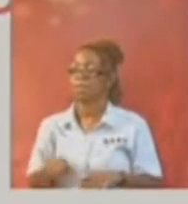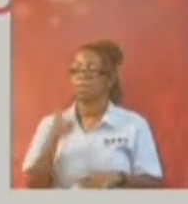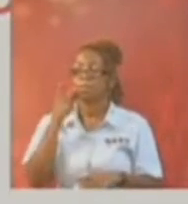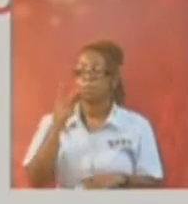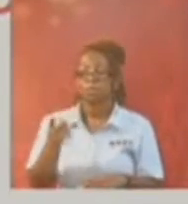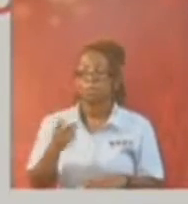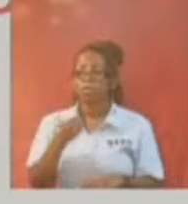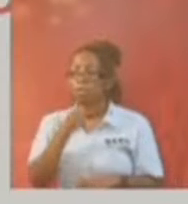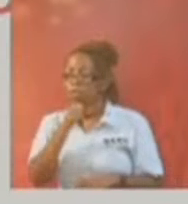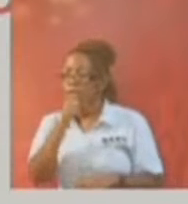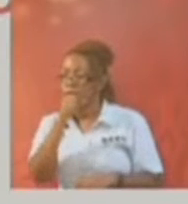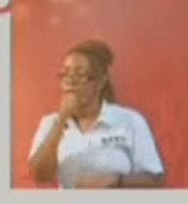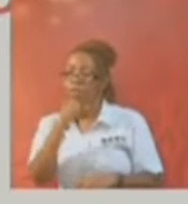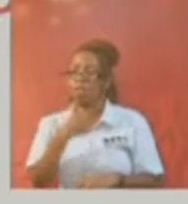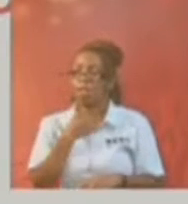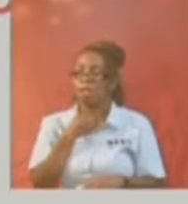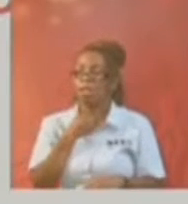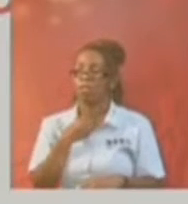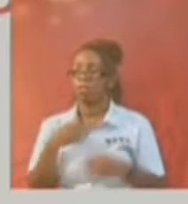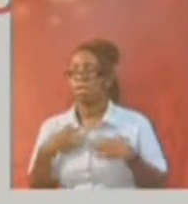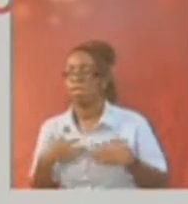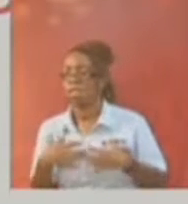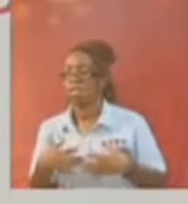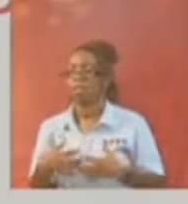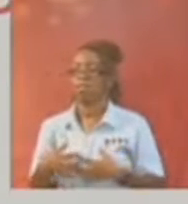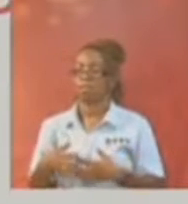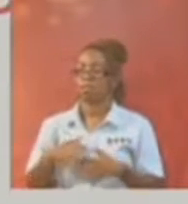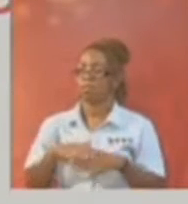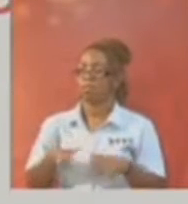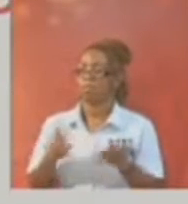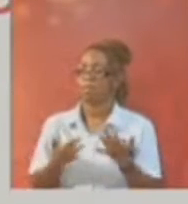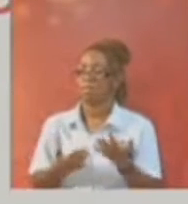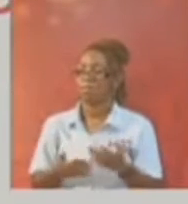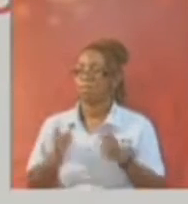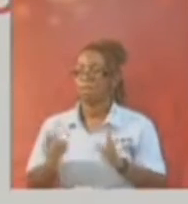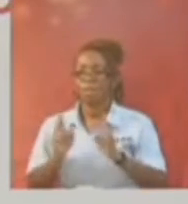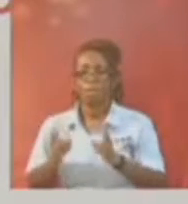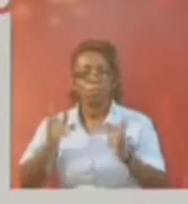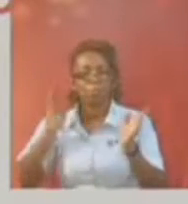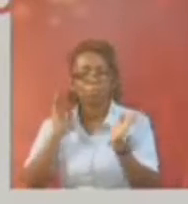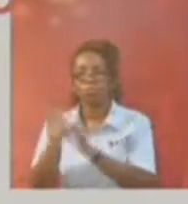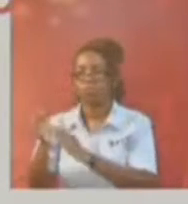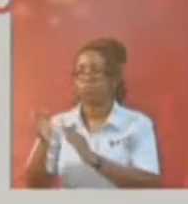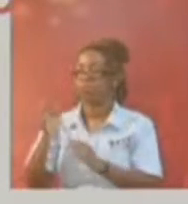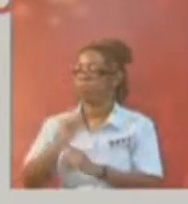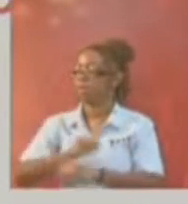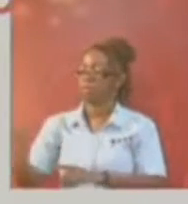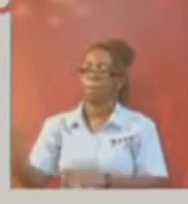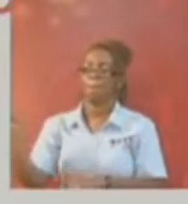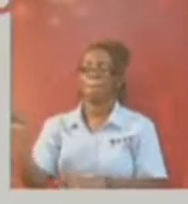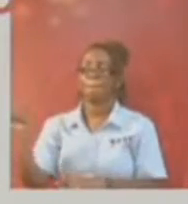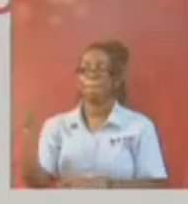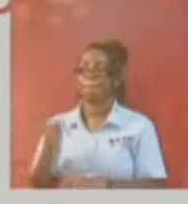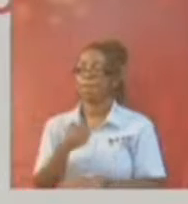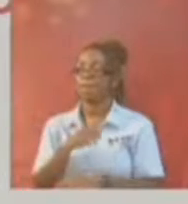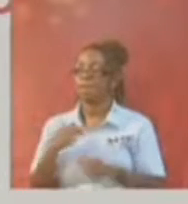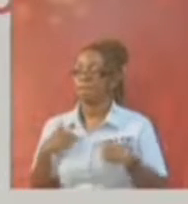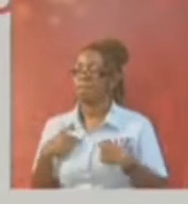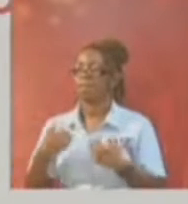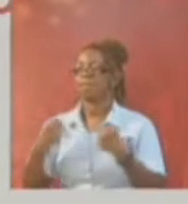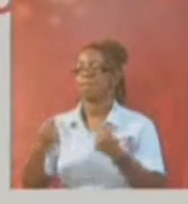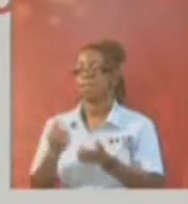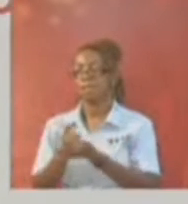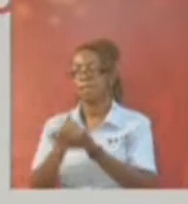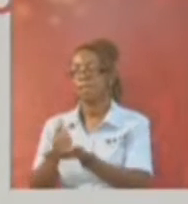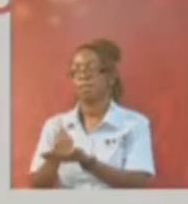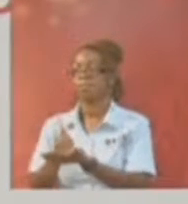being experienced. So we don't want to wait around to become increasingly breathless and then collapse at home before calling an ambulance. Once we're starting to